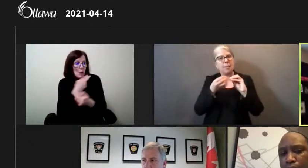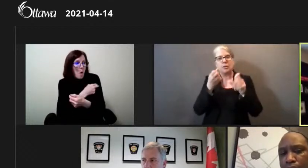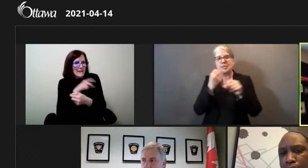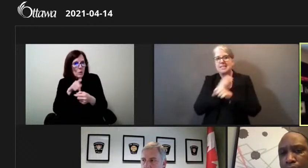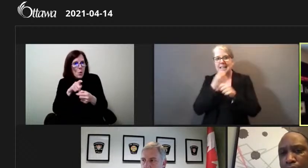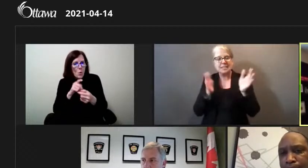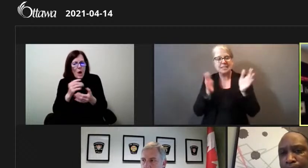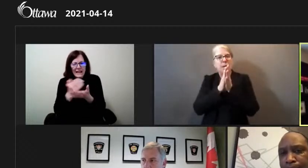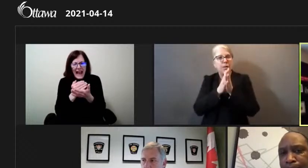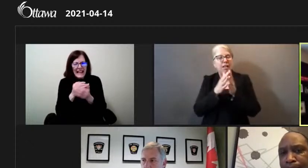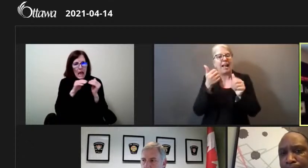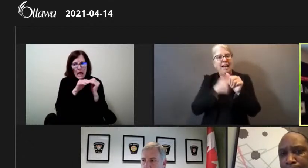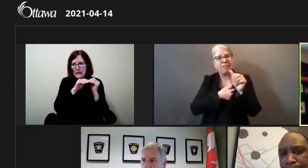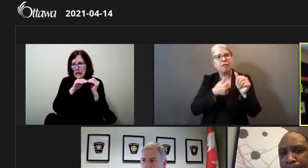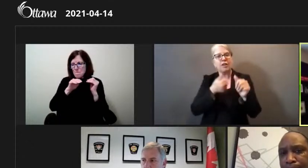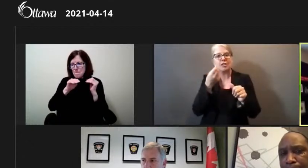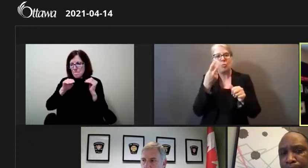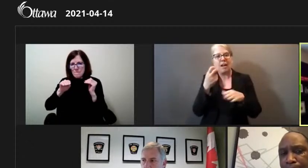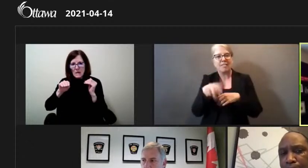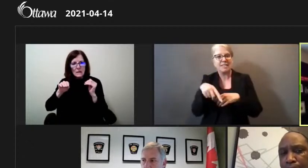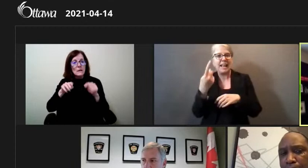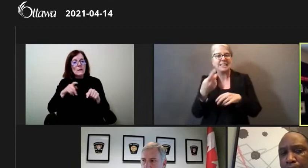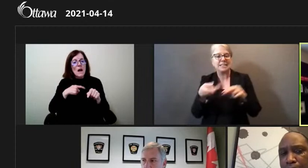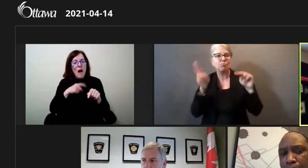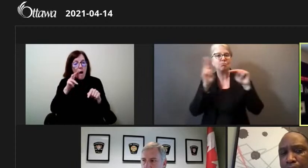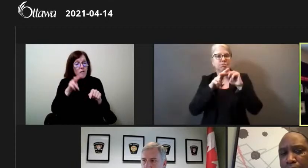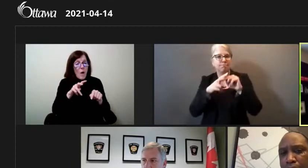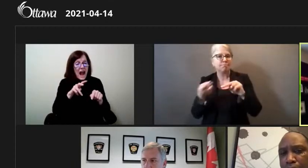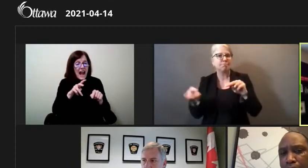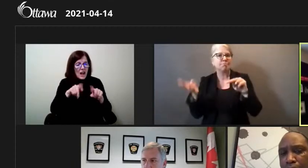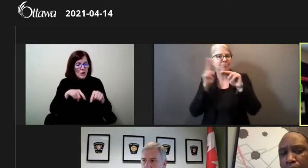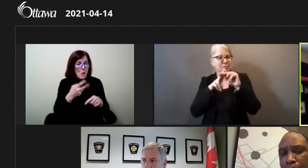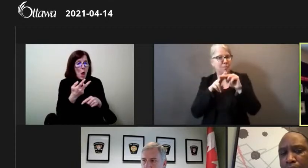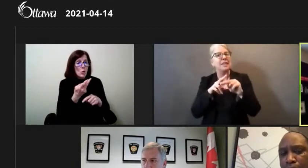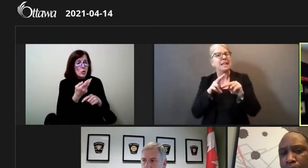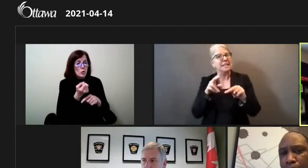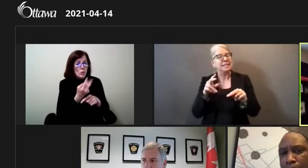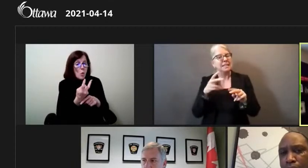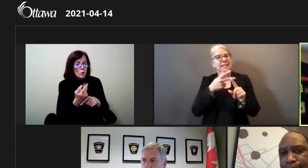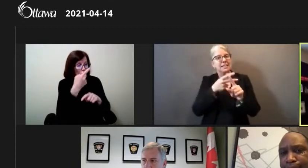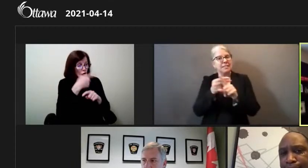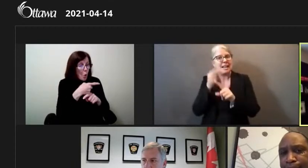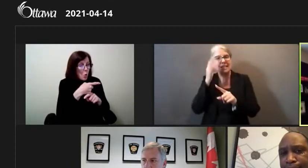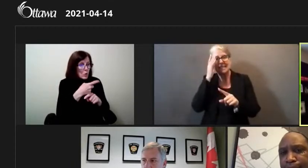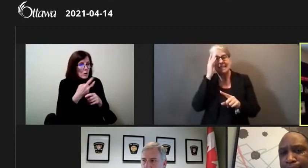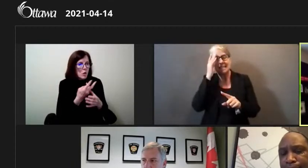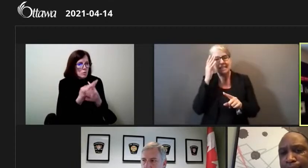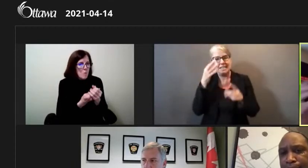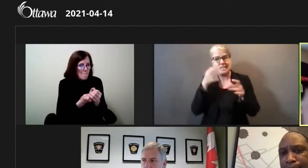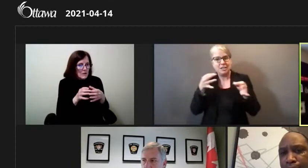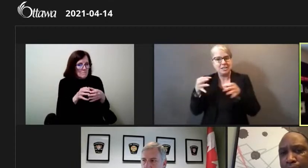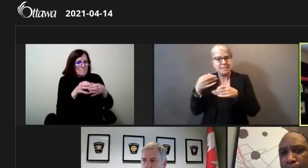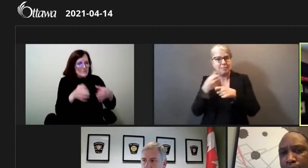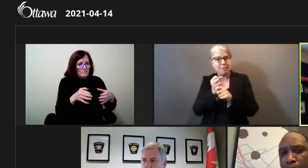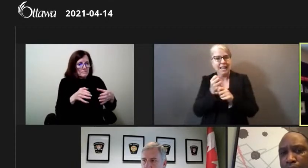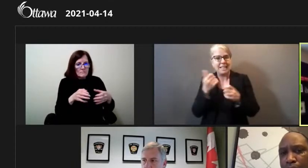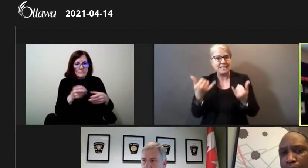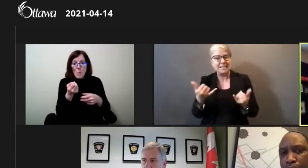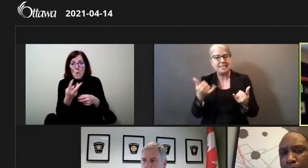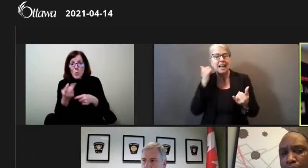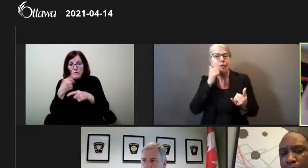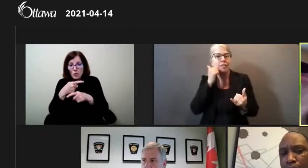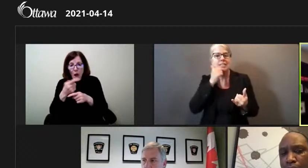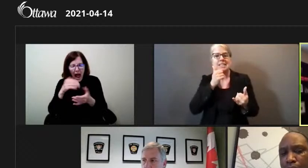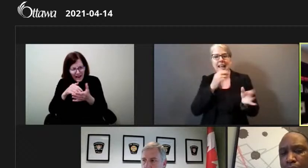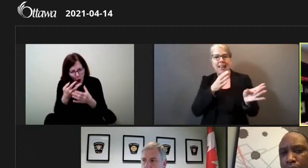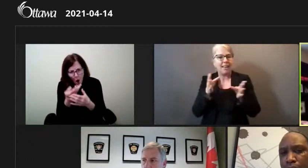12 days. So then the vaccine, you know, decisions that are being made, you know, day to day,